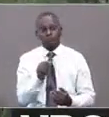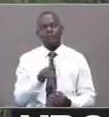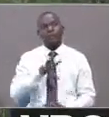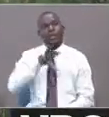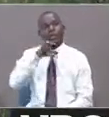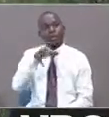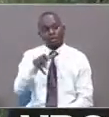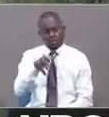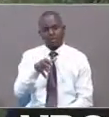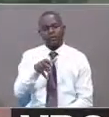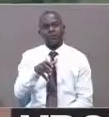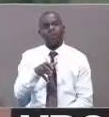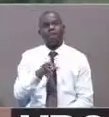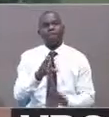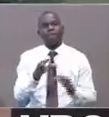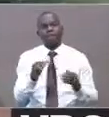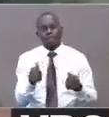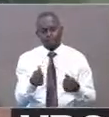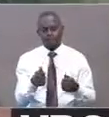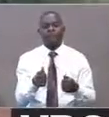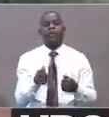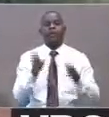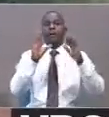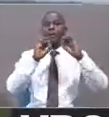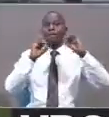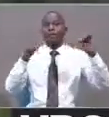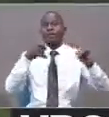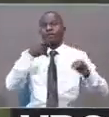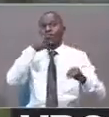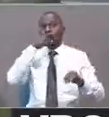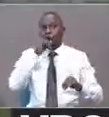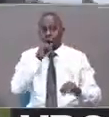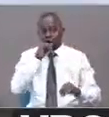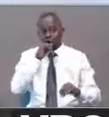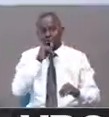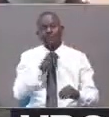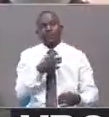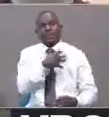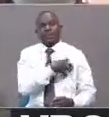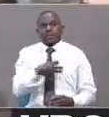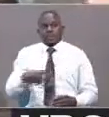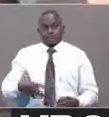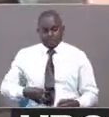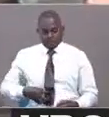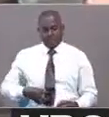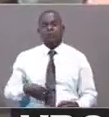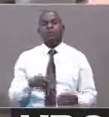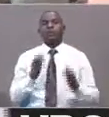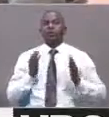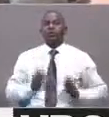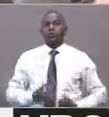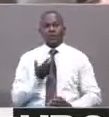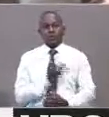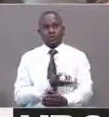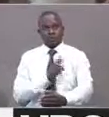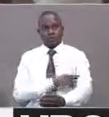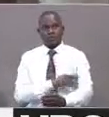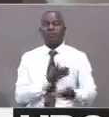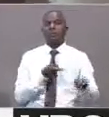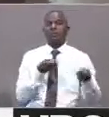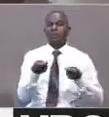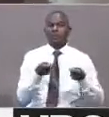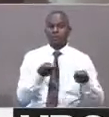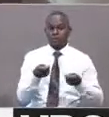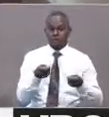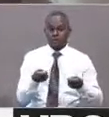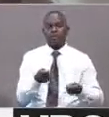region sliding to vulnerability, President Museveni announced additional military hardware and human resource to combat small